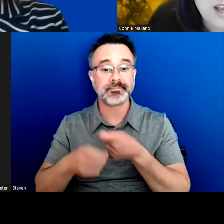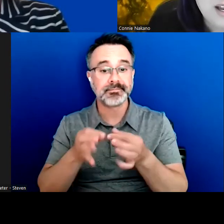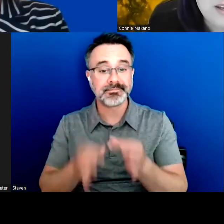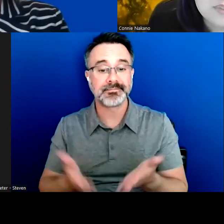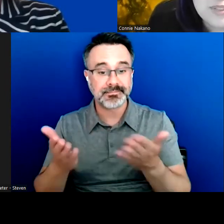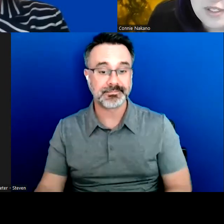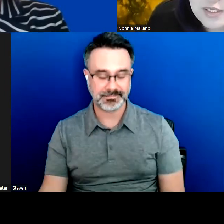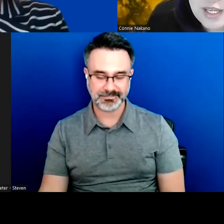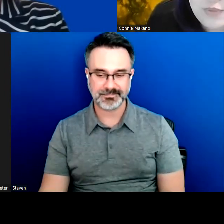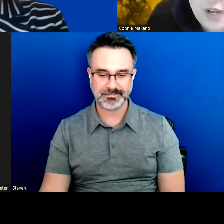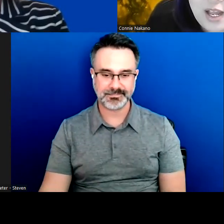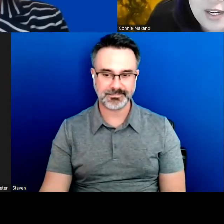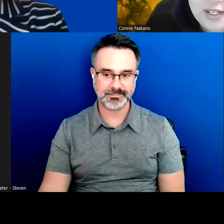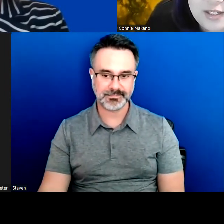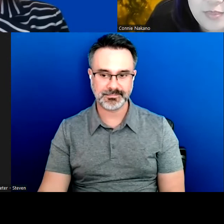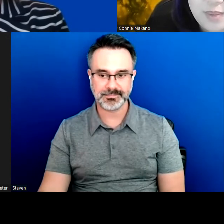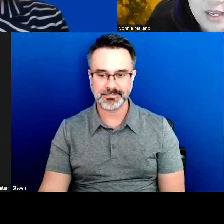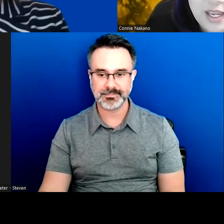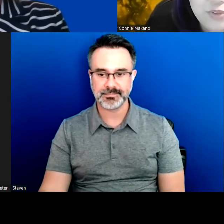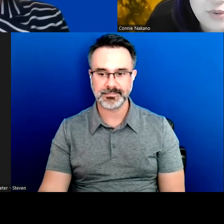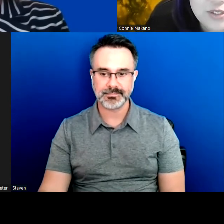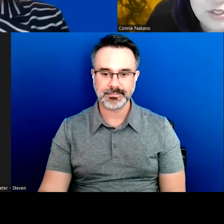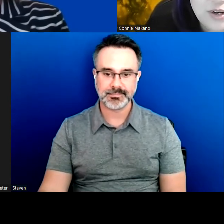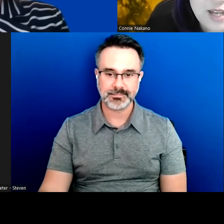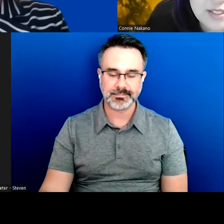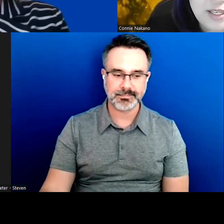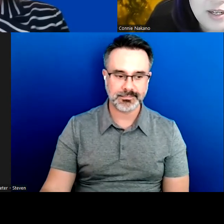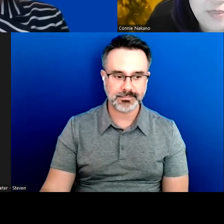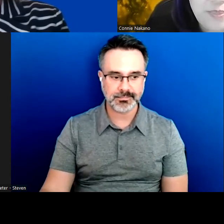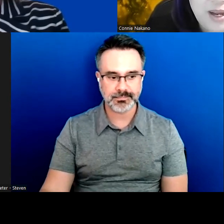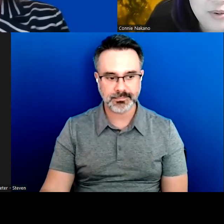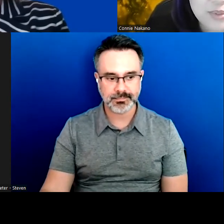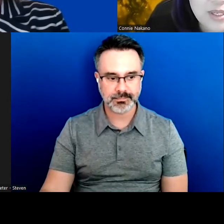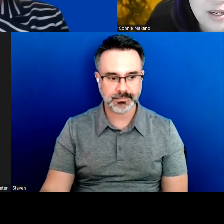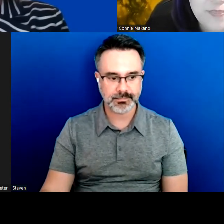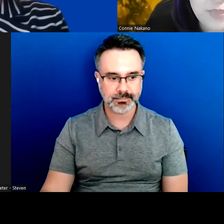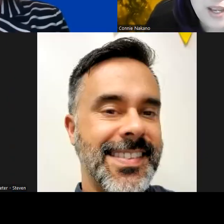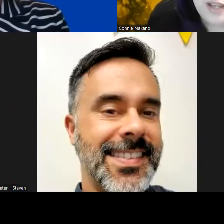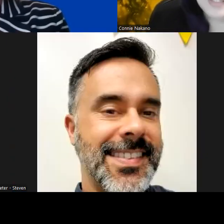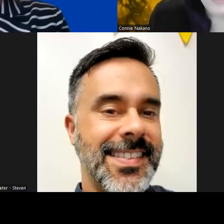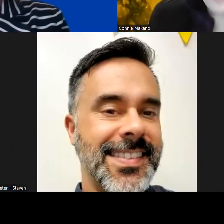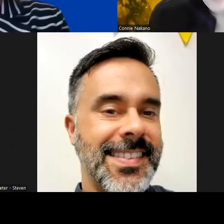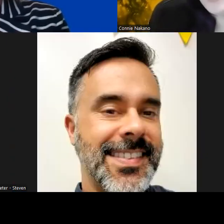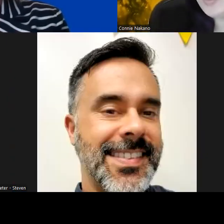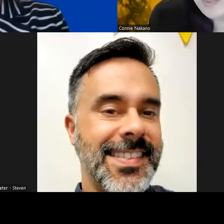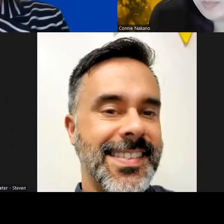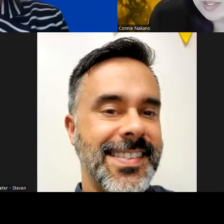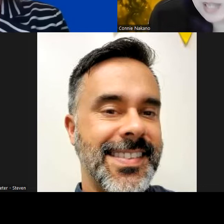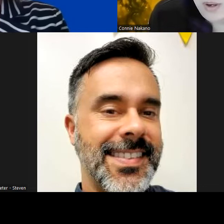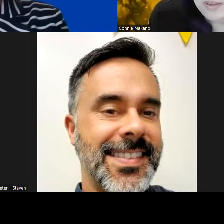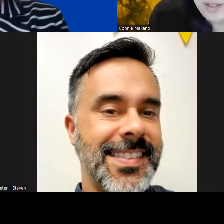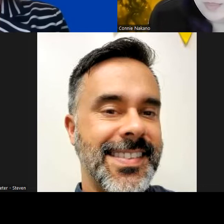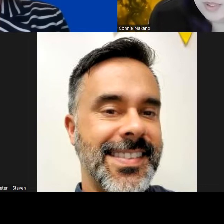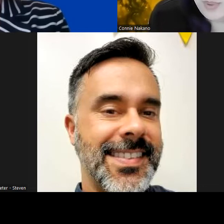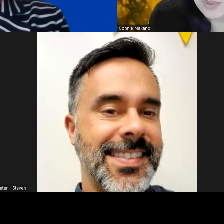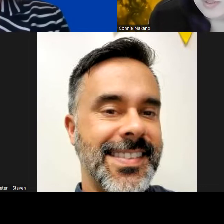Okay, Susan, it looks like we've got probably a handful of questions that are asking about, I guess this also popped up in the